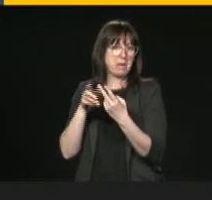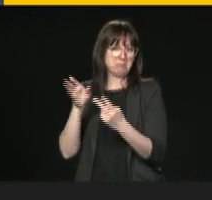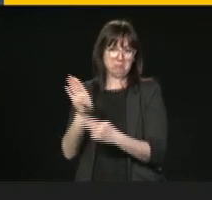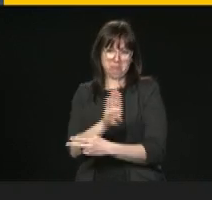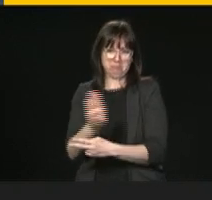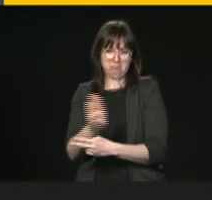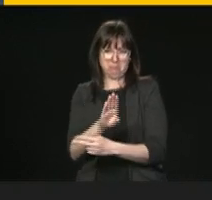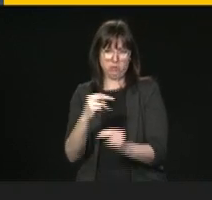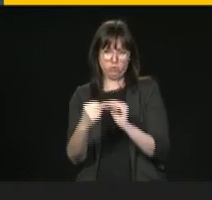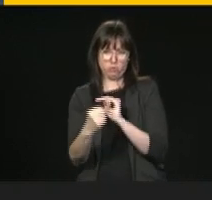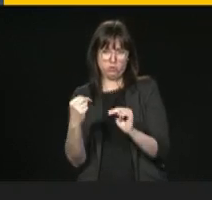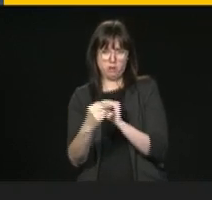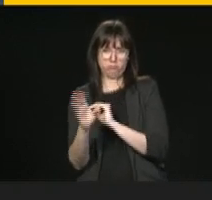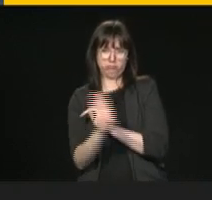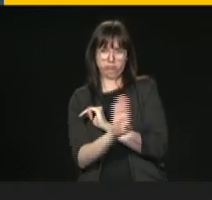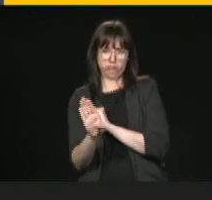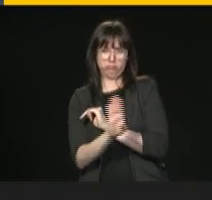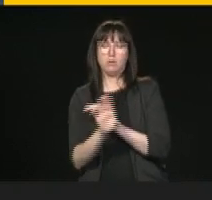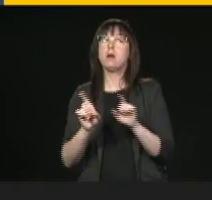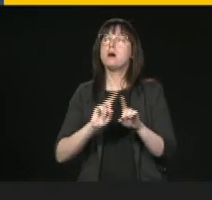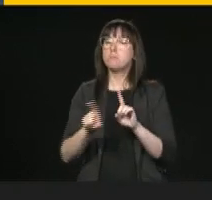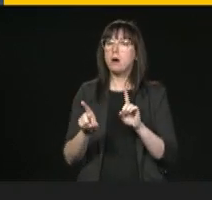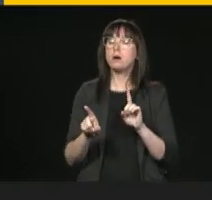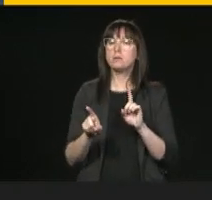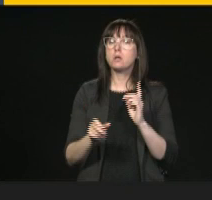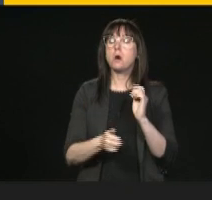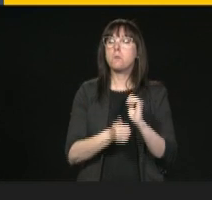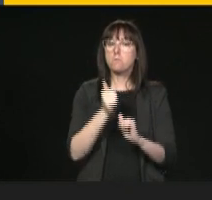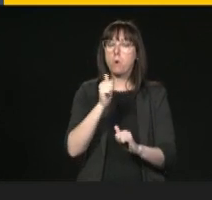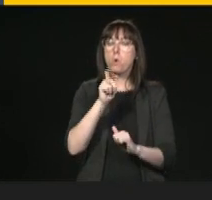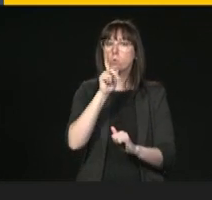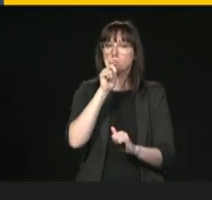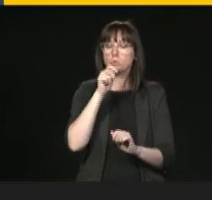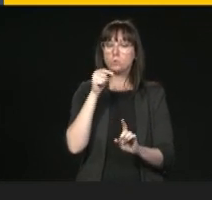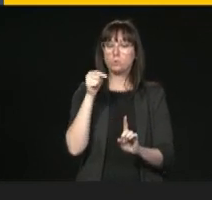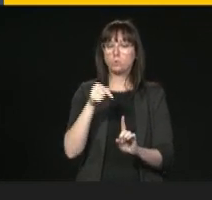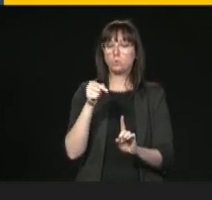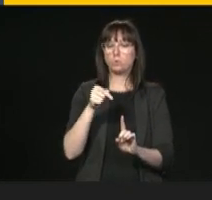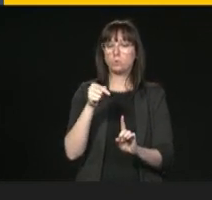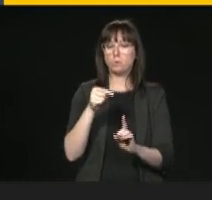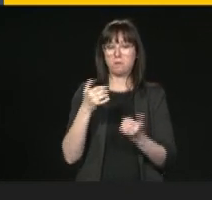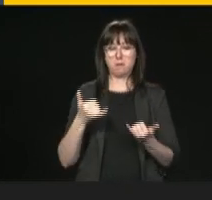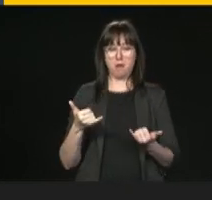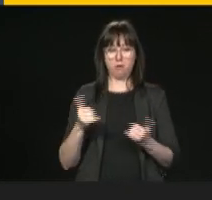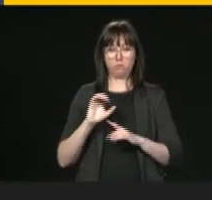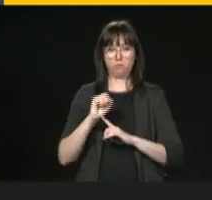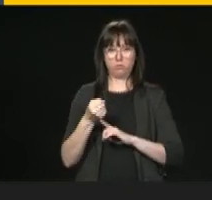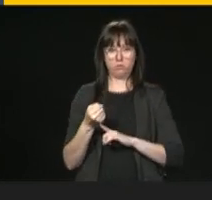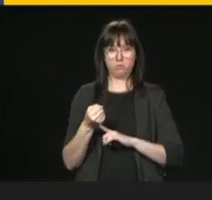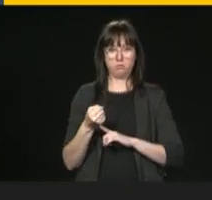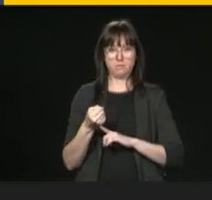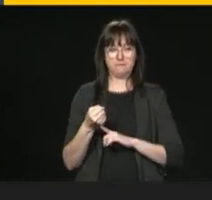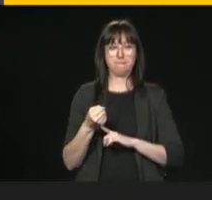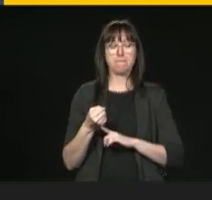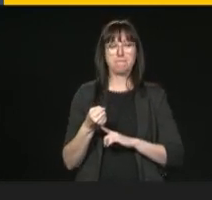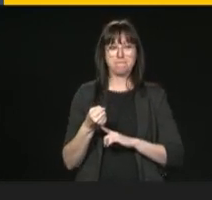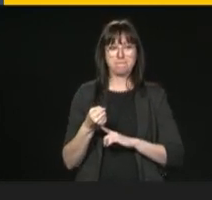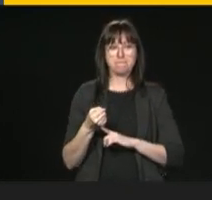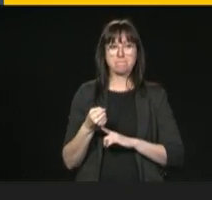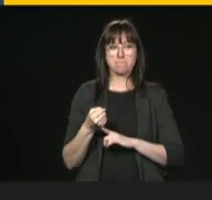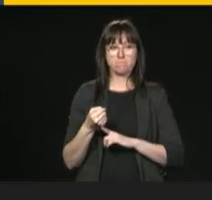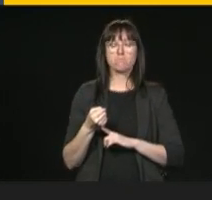of the people who find themselves in such a situation now will have an opportunity for emergency